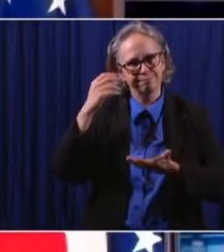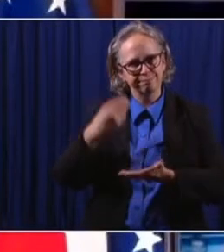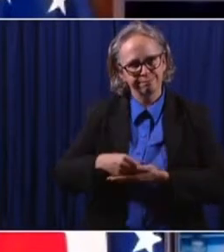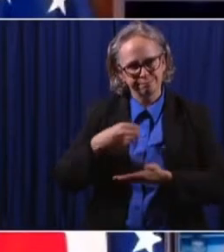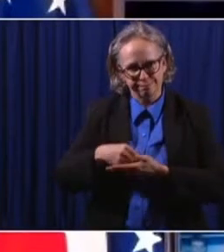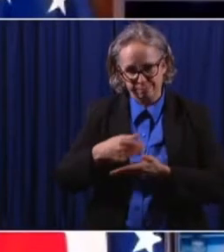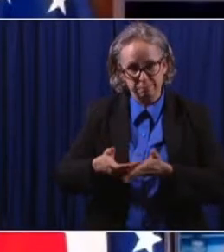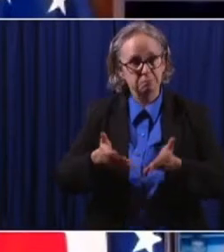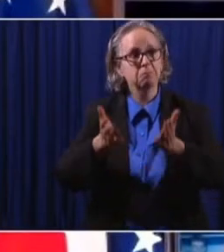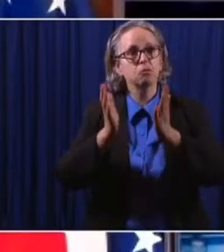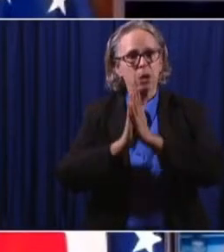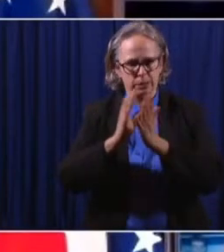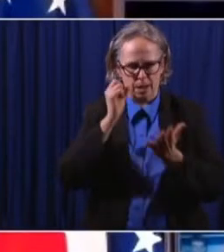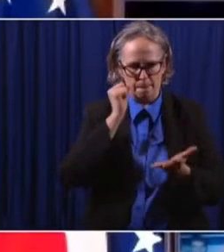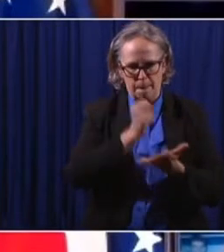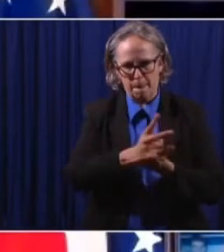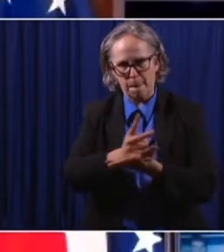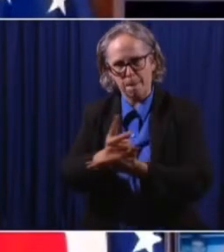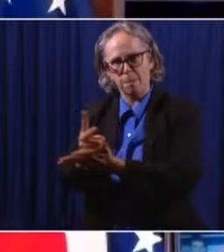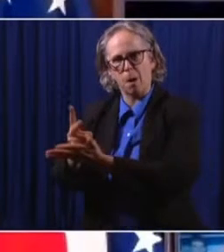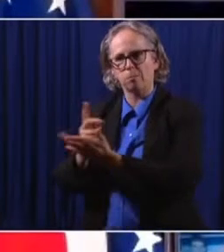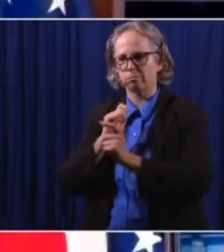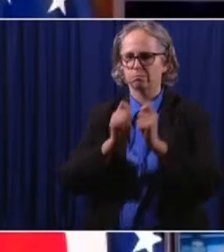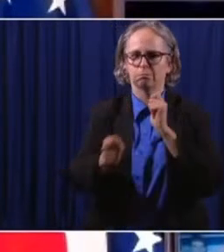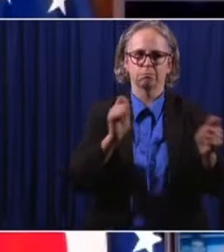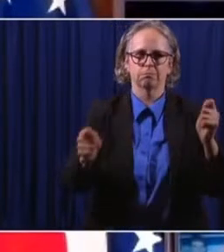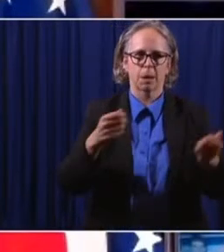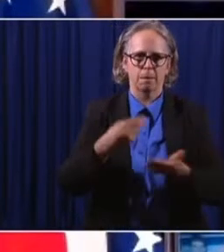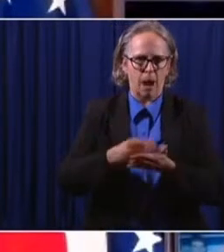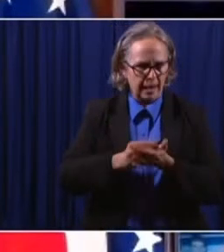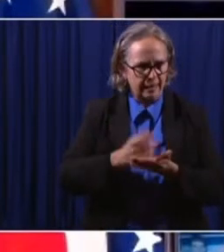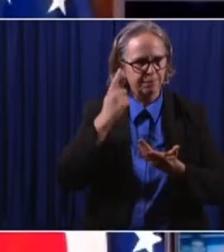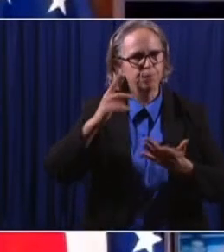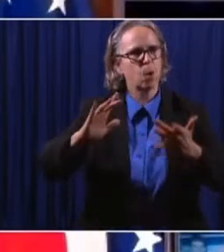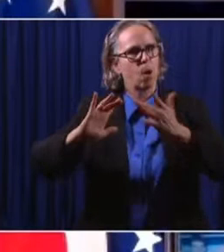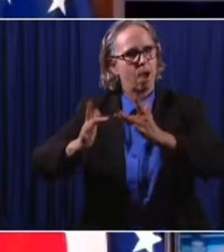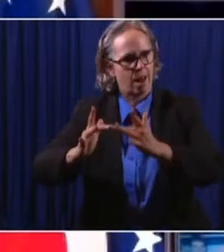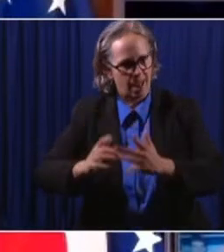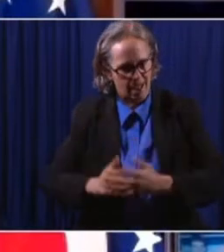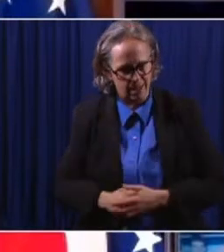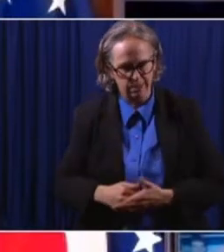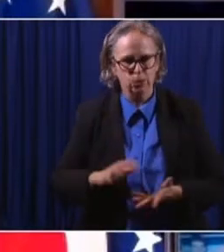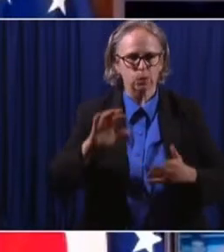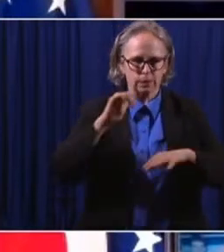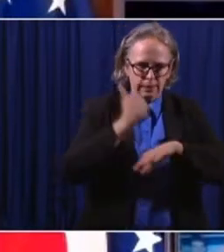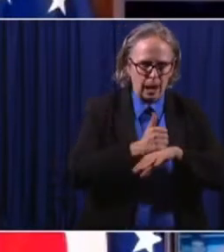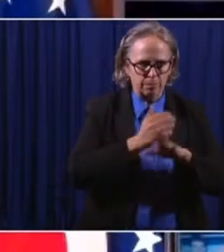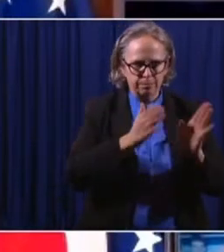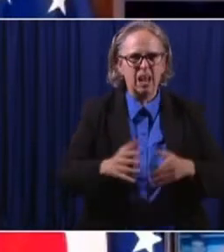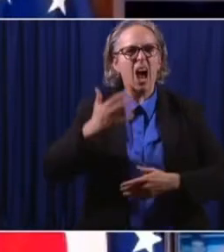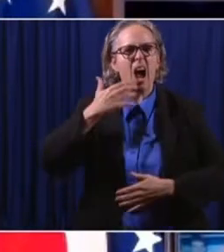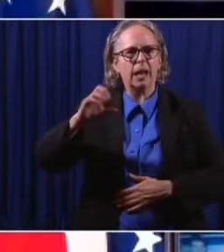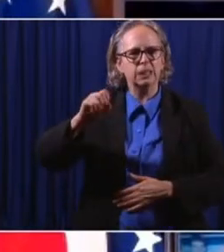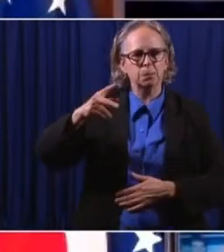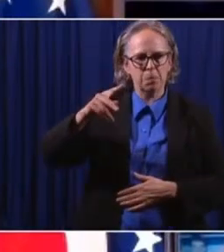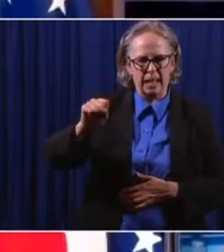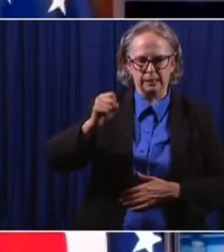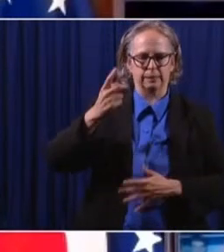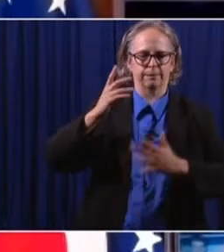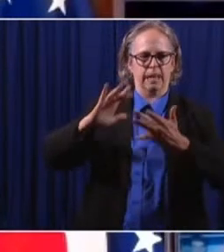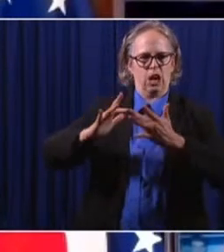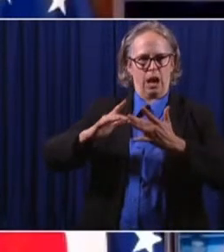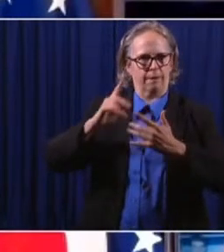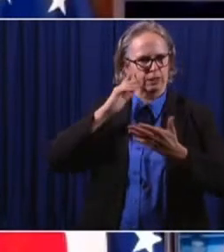been approved. And this will go towards hotspots and internet enabled devices for